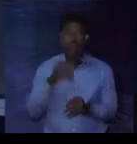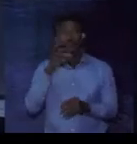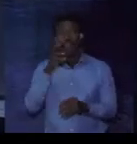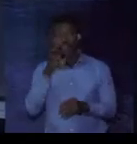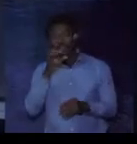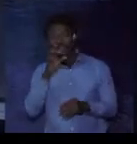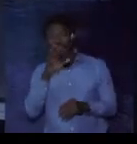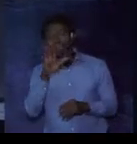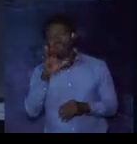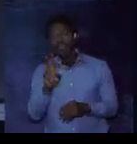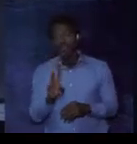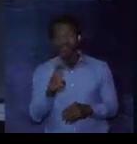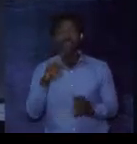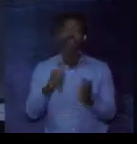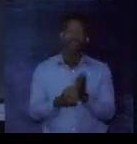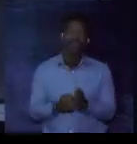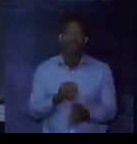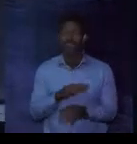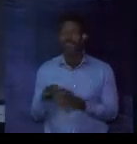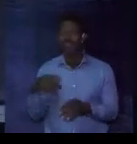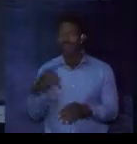again.